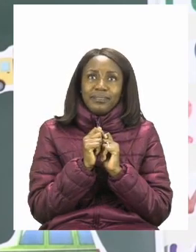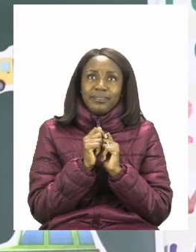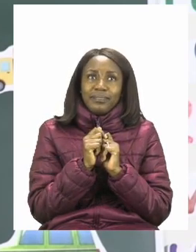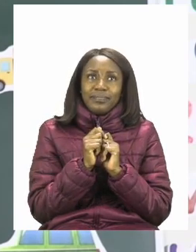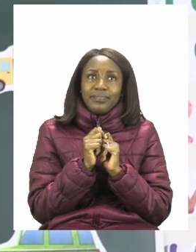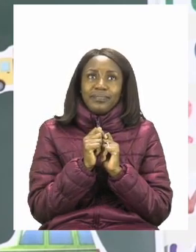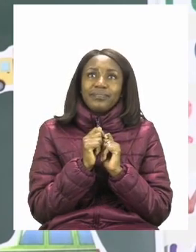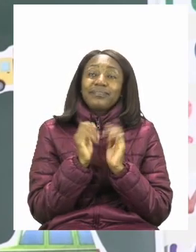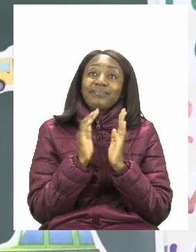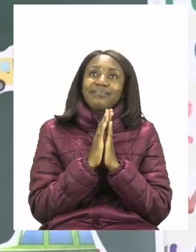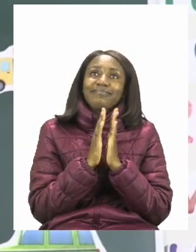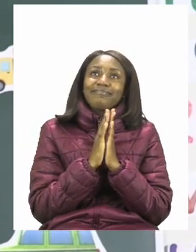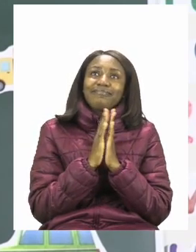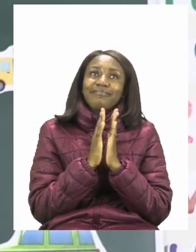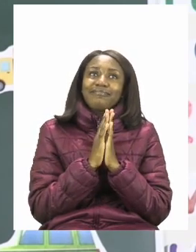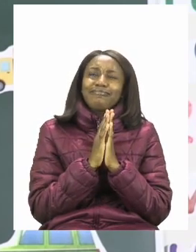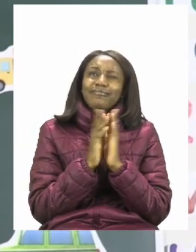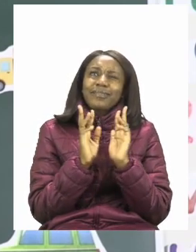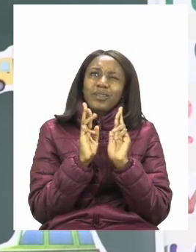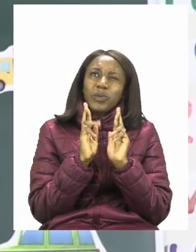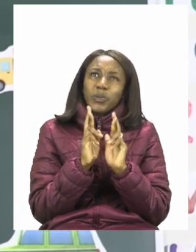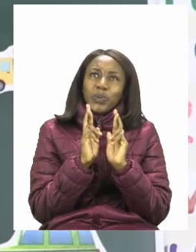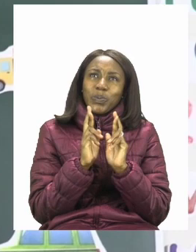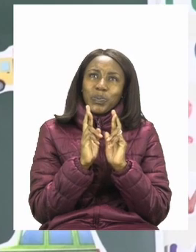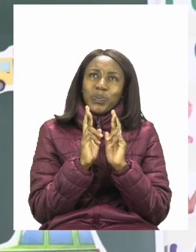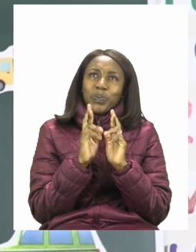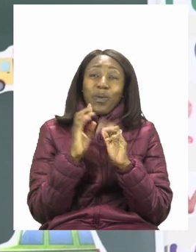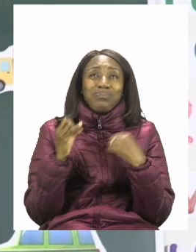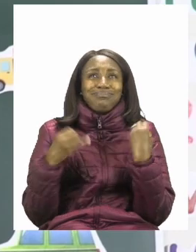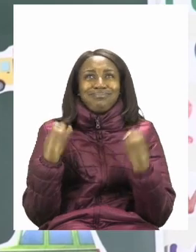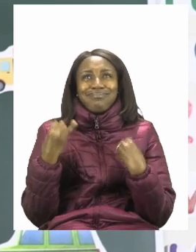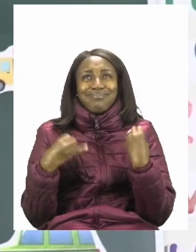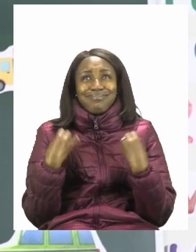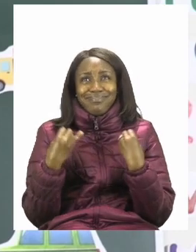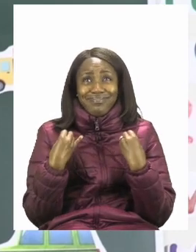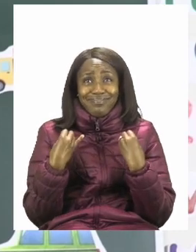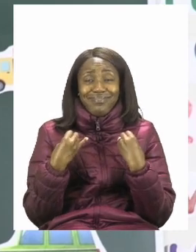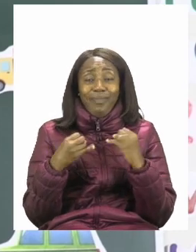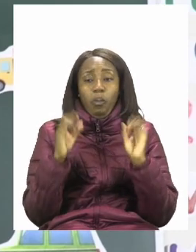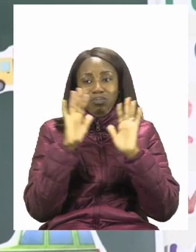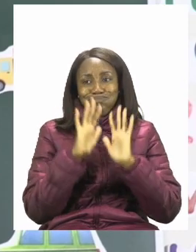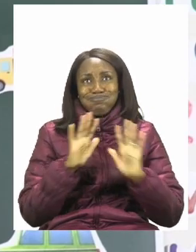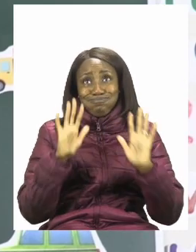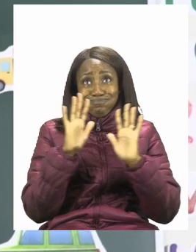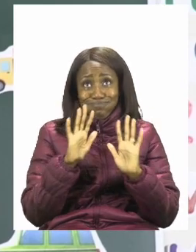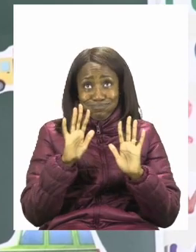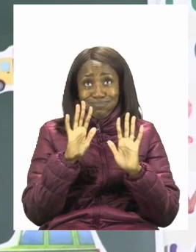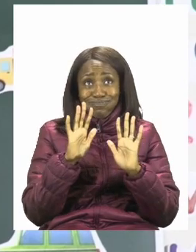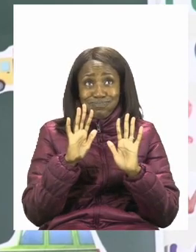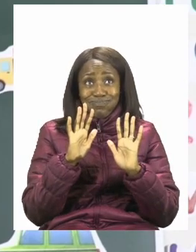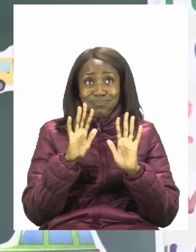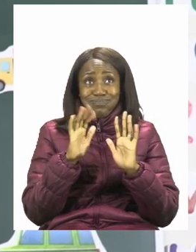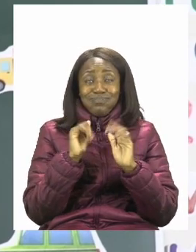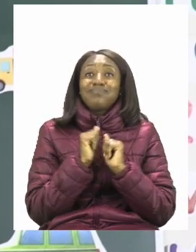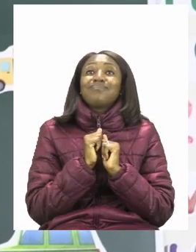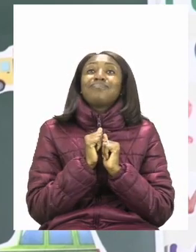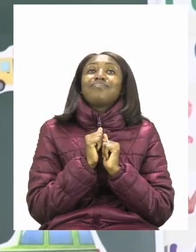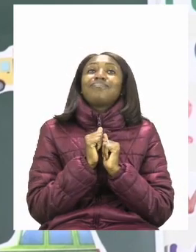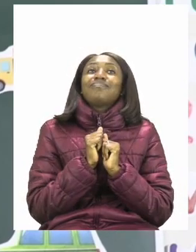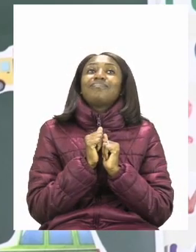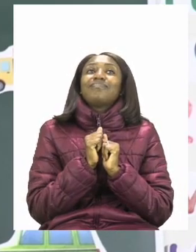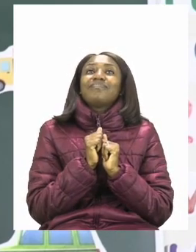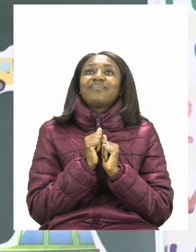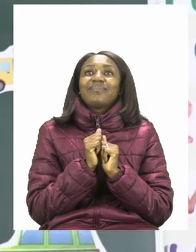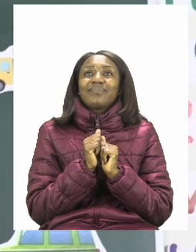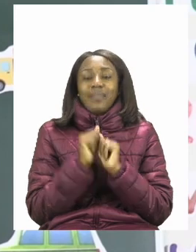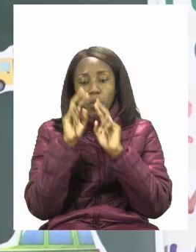so boys and girls, I hope you will have a lot of fun coloring in and looking for these sight words so that